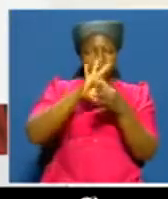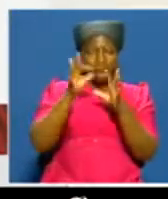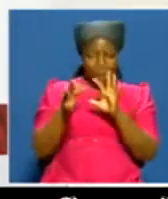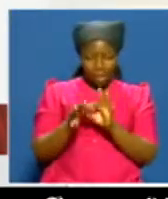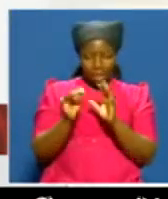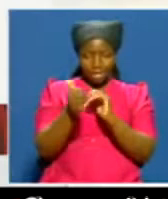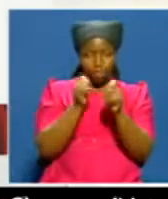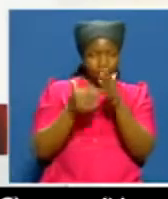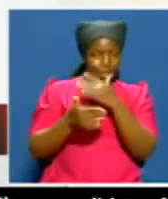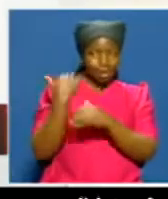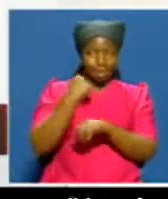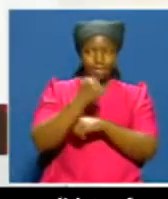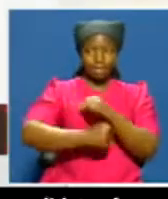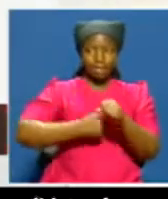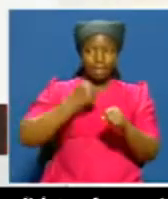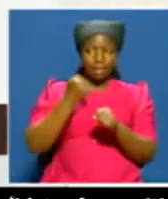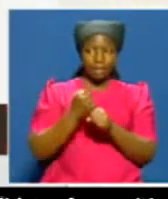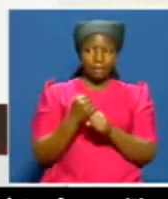year.